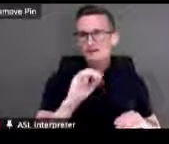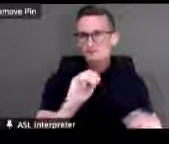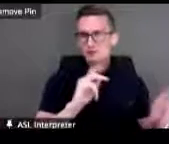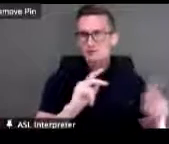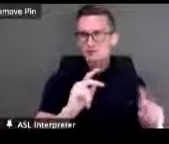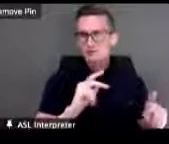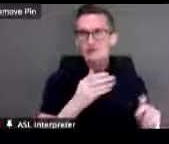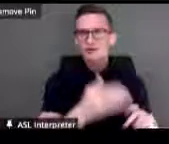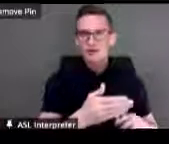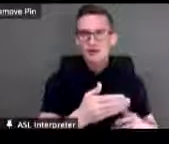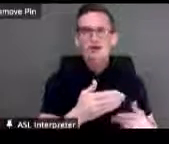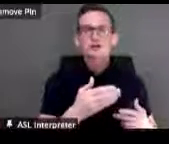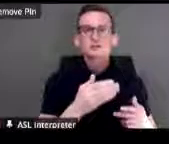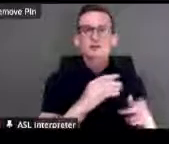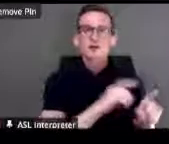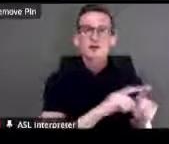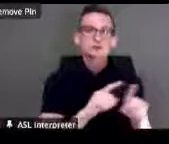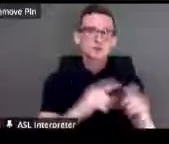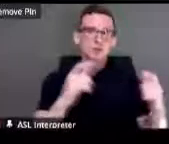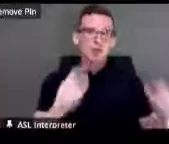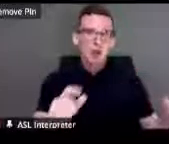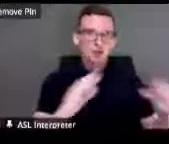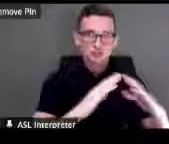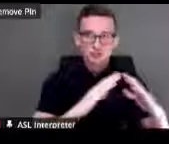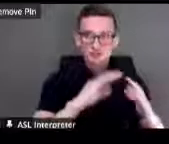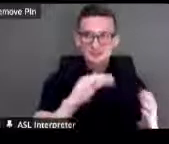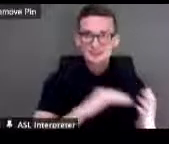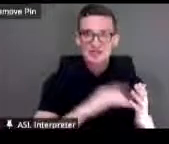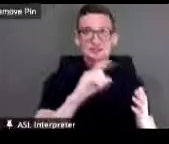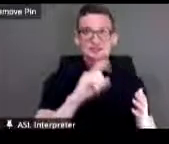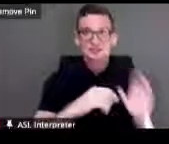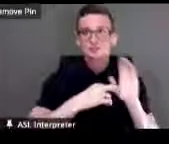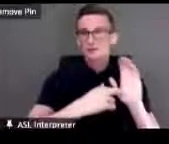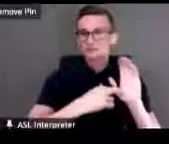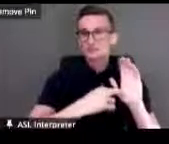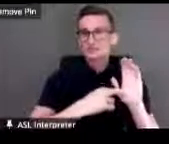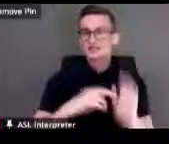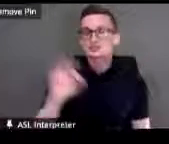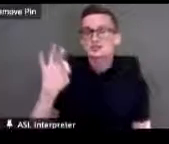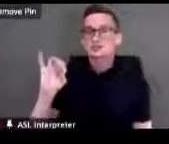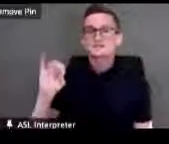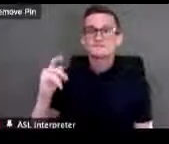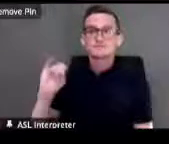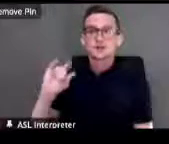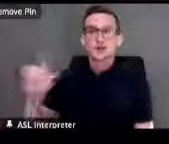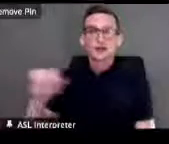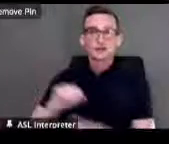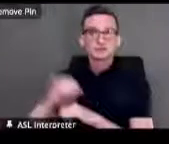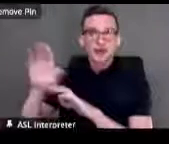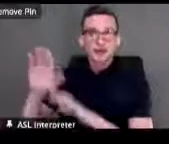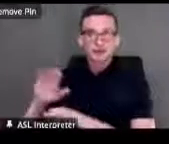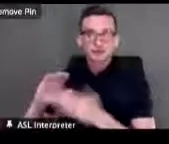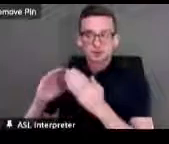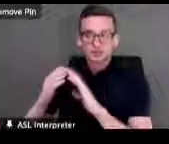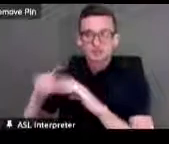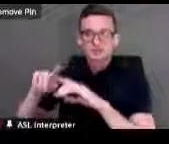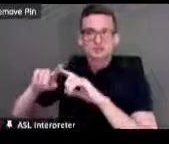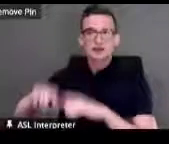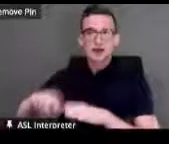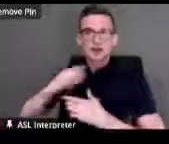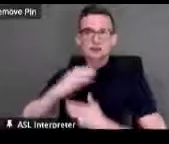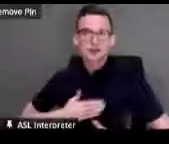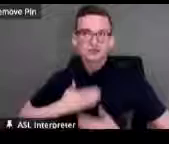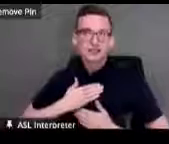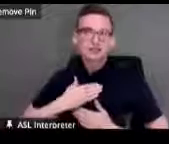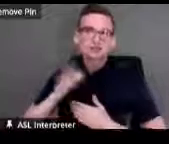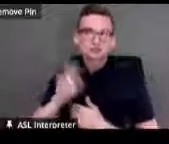need focused representation. The foothill and mountain communities rely heavily on recreation and tourism to